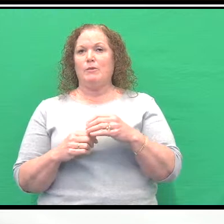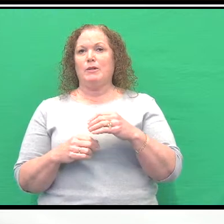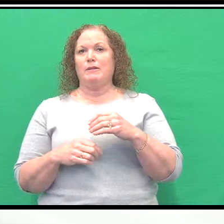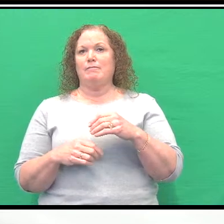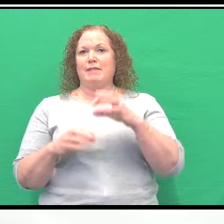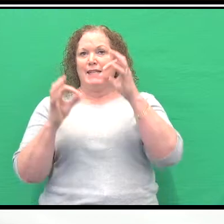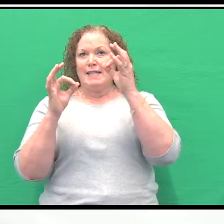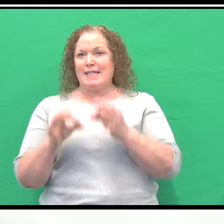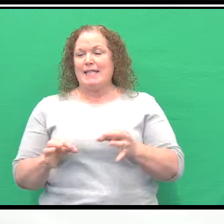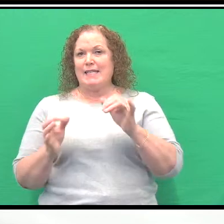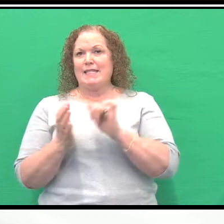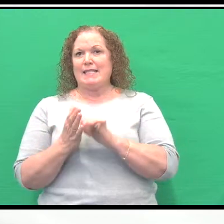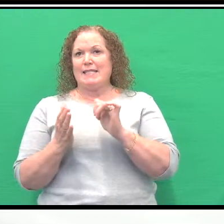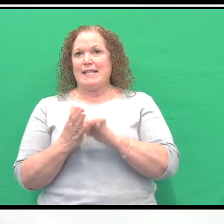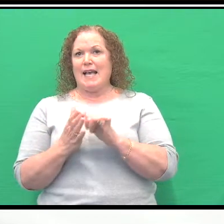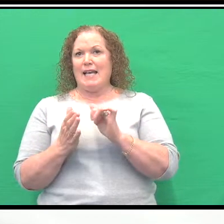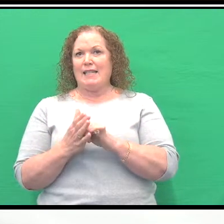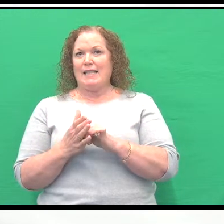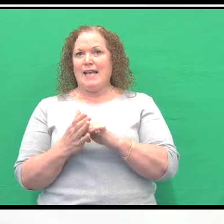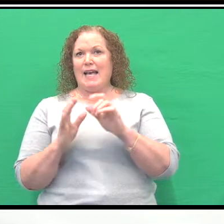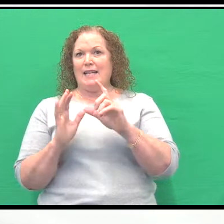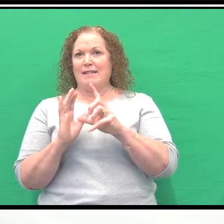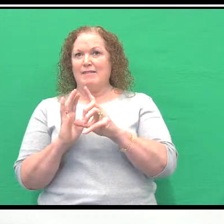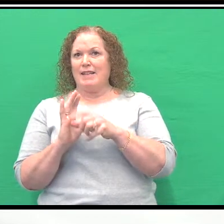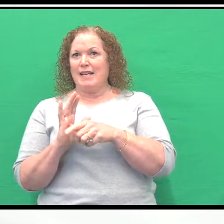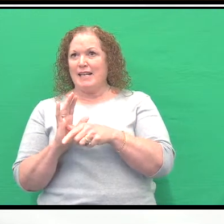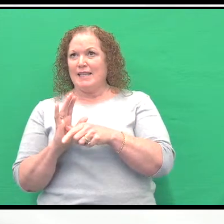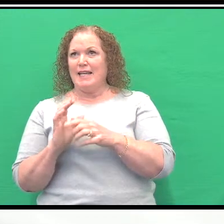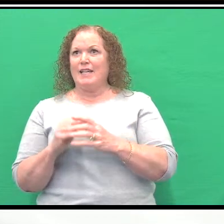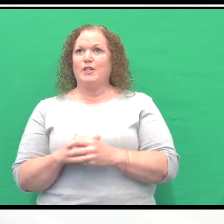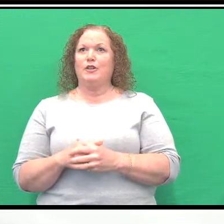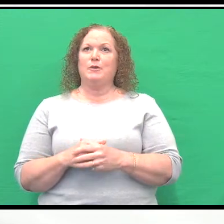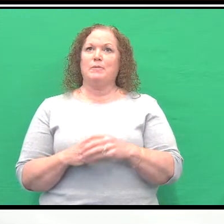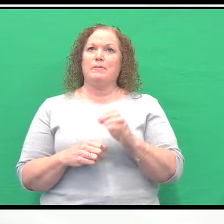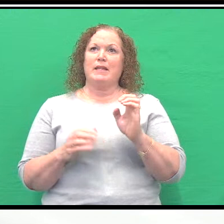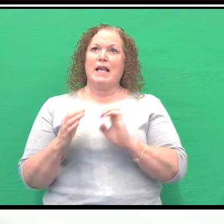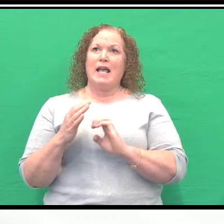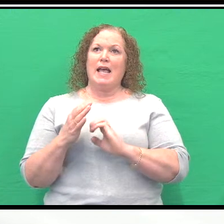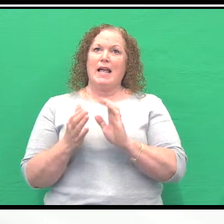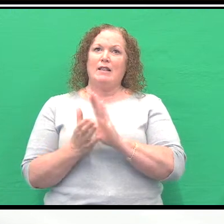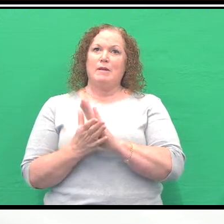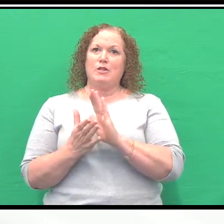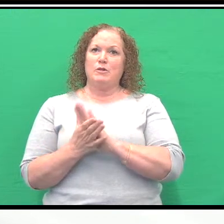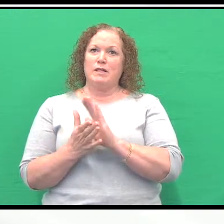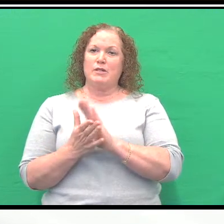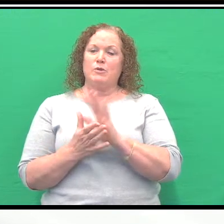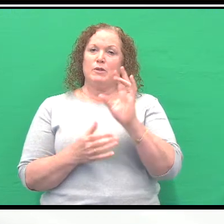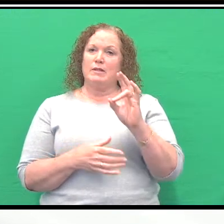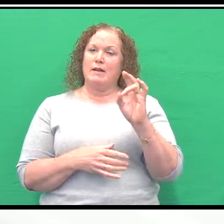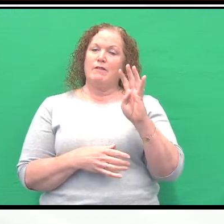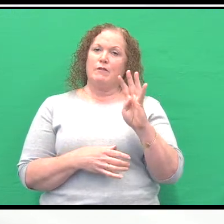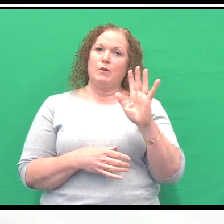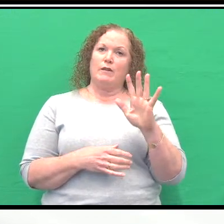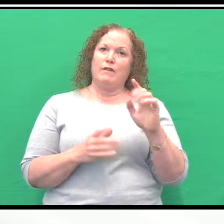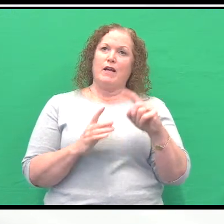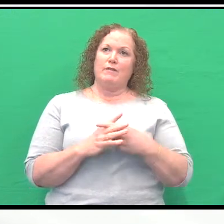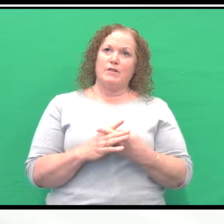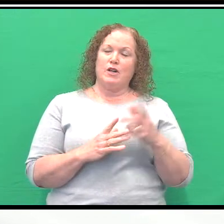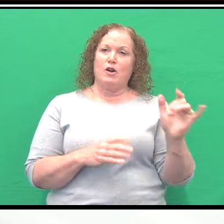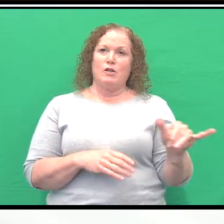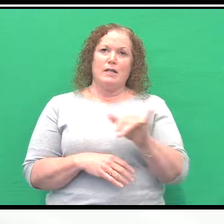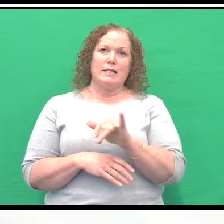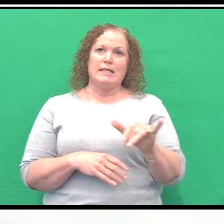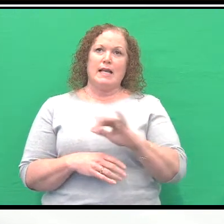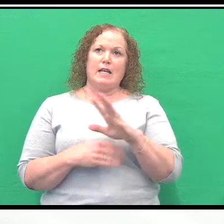planning for their Wednesday start time. Elementary school will start at 7:45 as they will on the other days, and Cielo